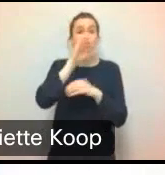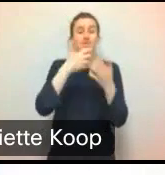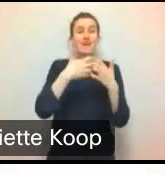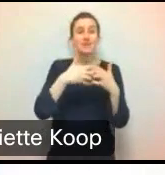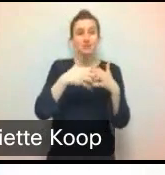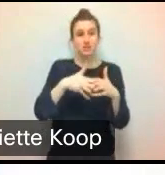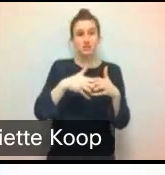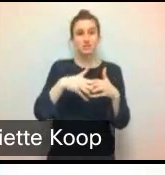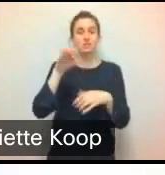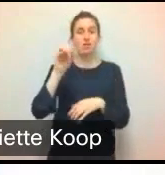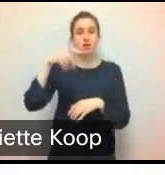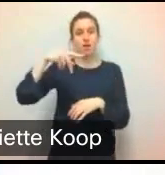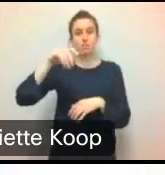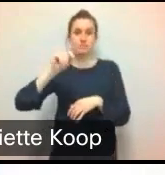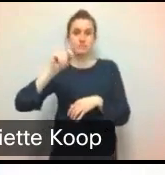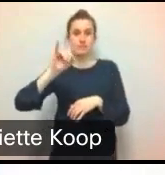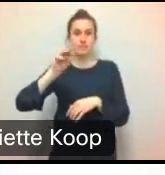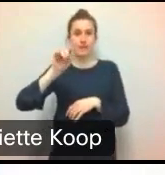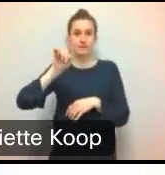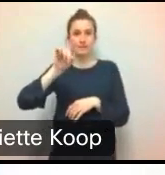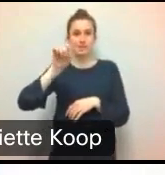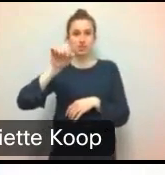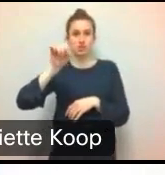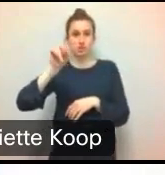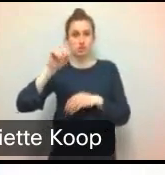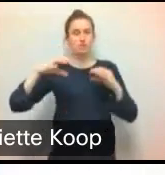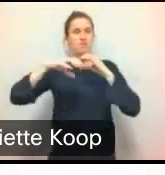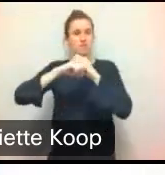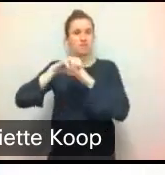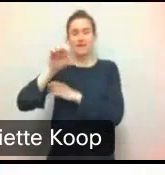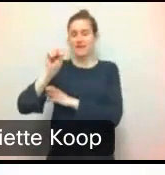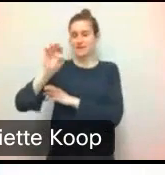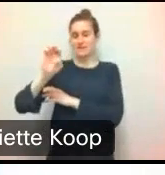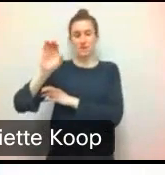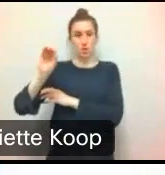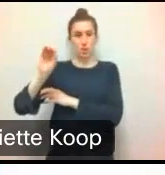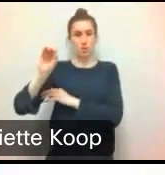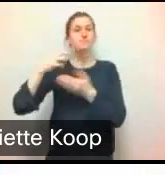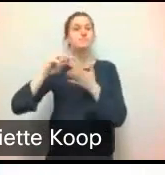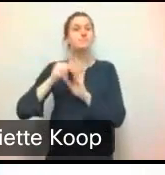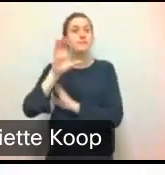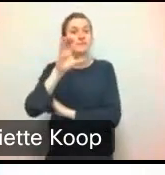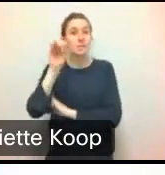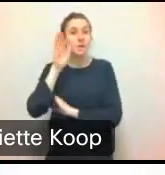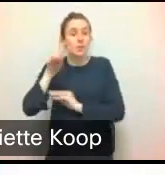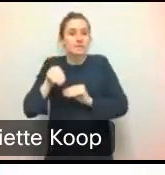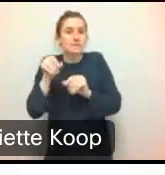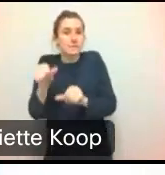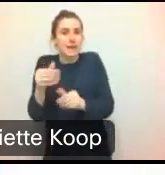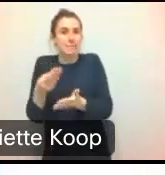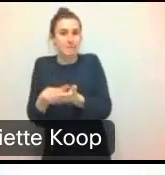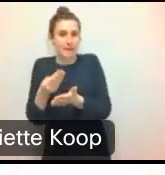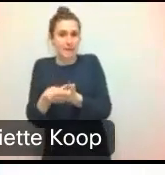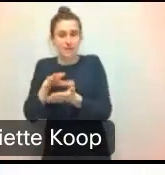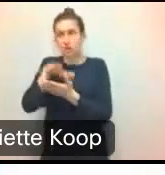SEO. And what it does is companies spend money learning the algorithm